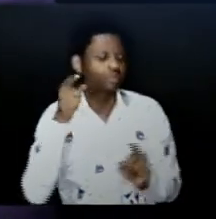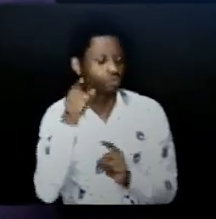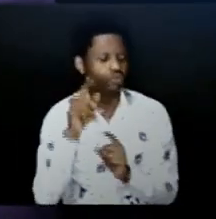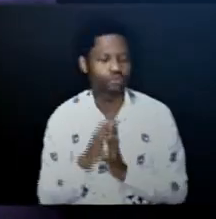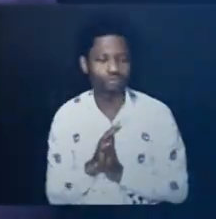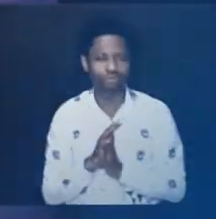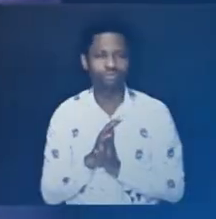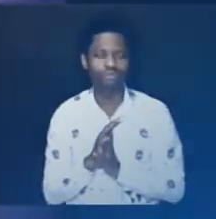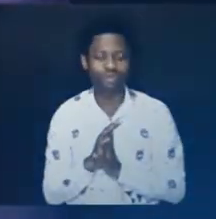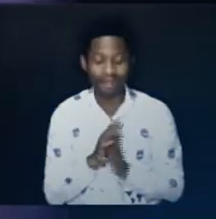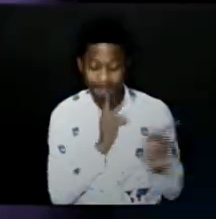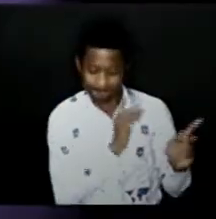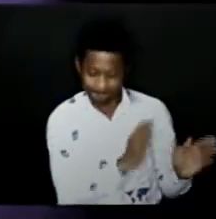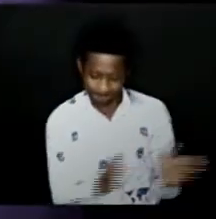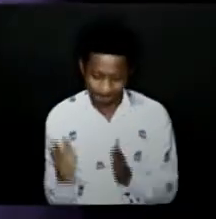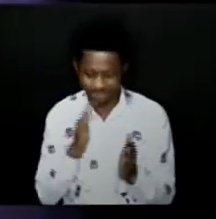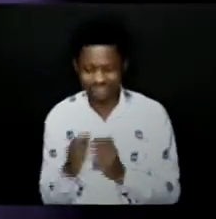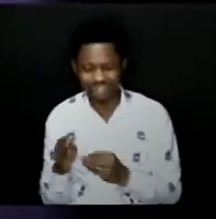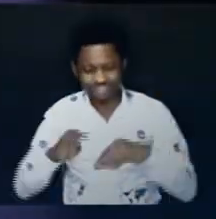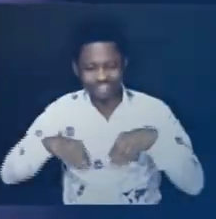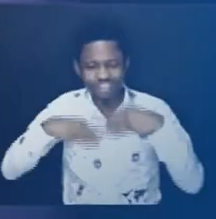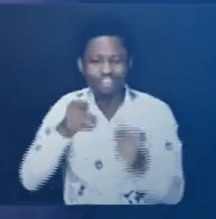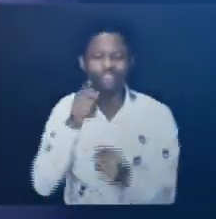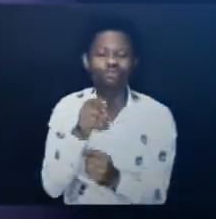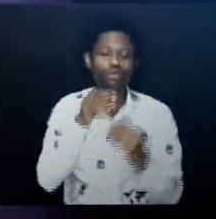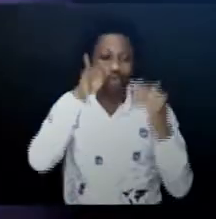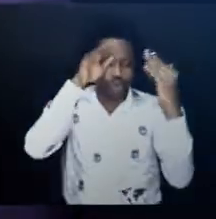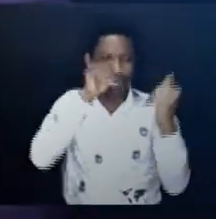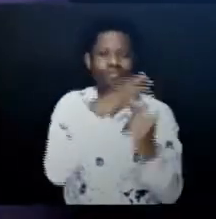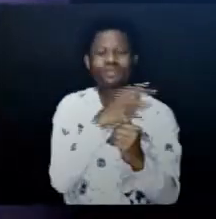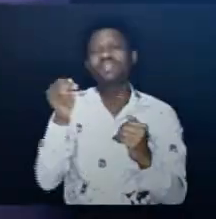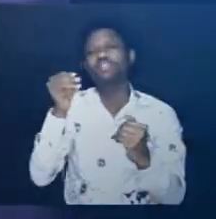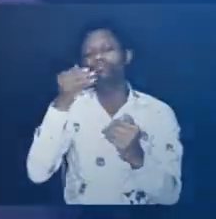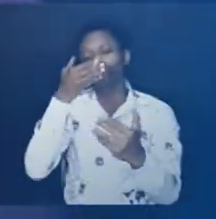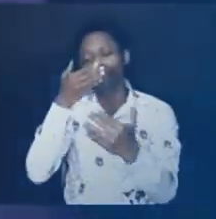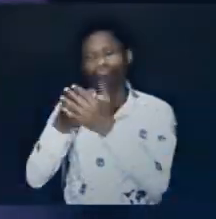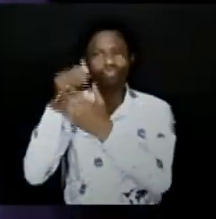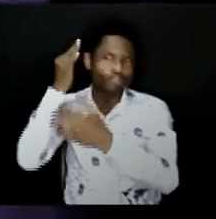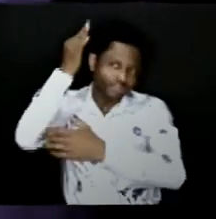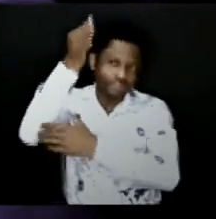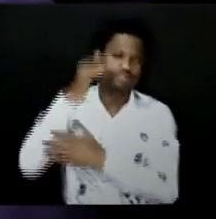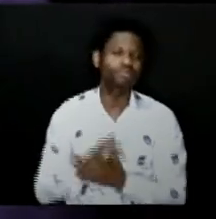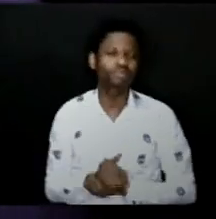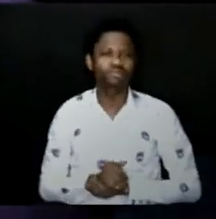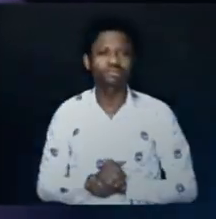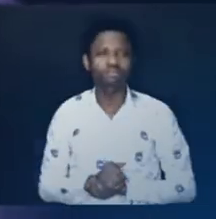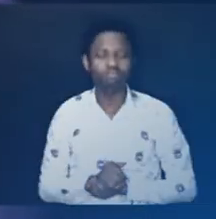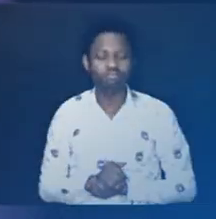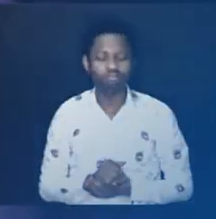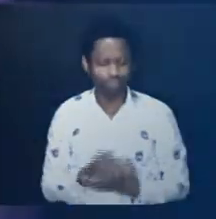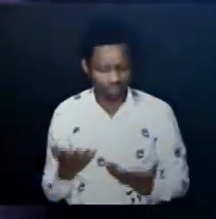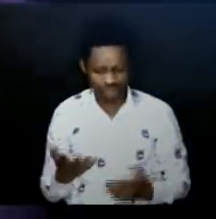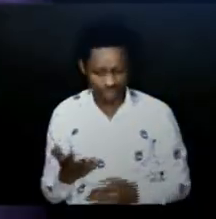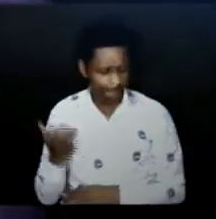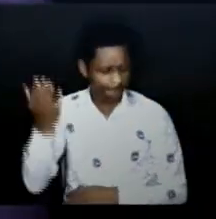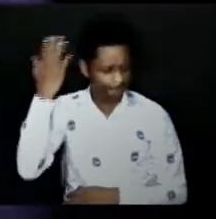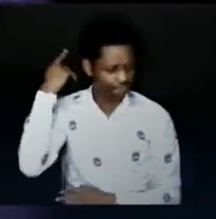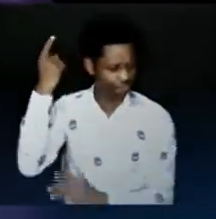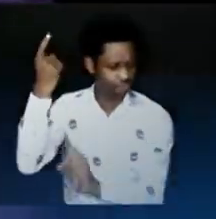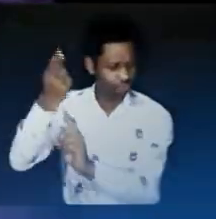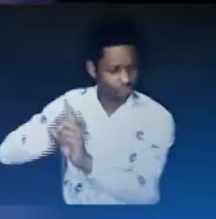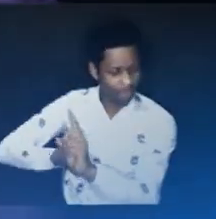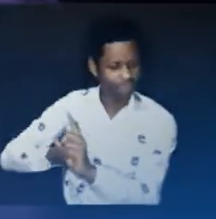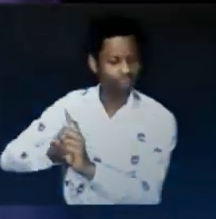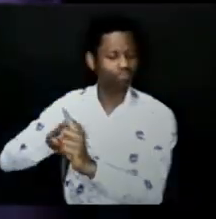you a hope and a future. Now, for the past 1 month, we have